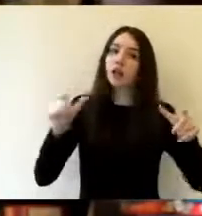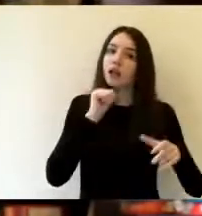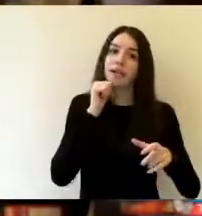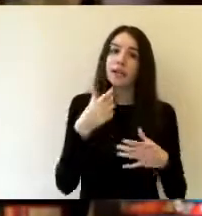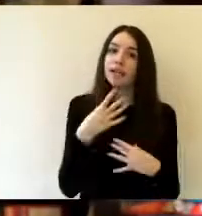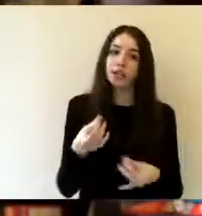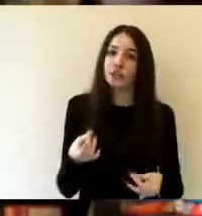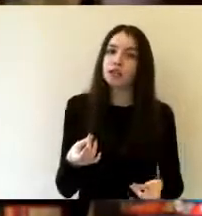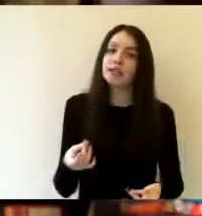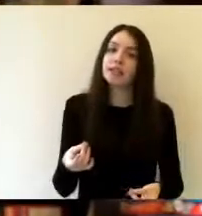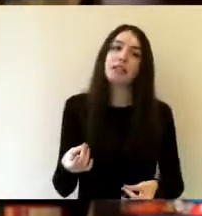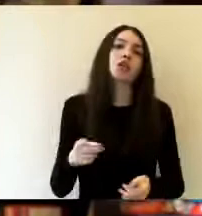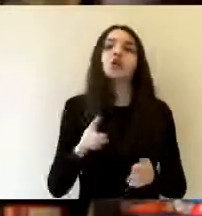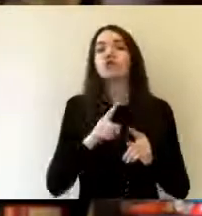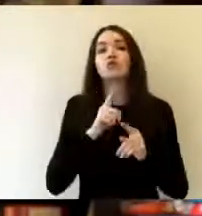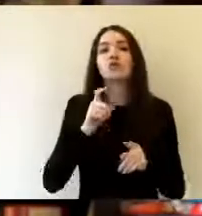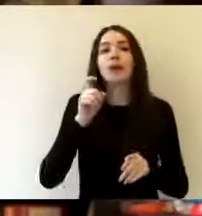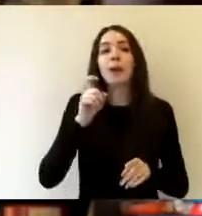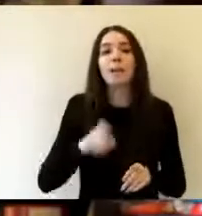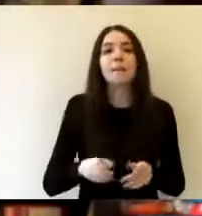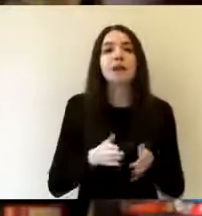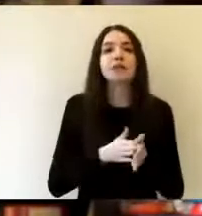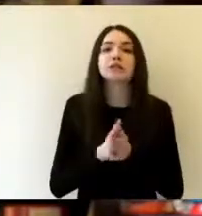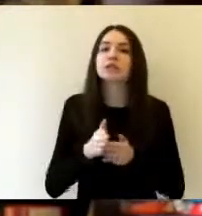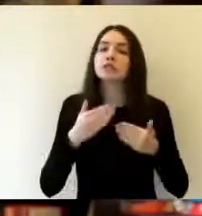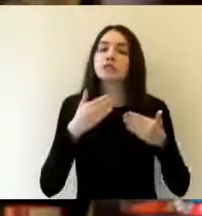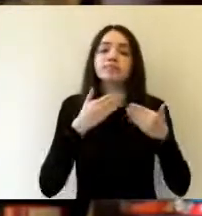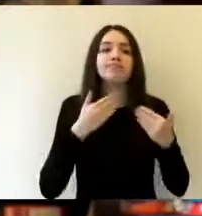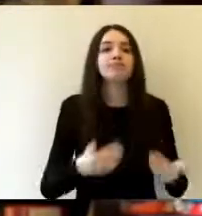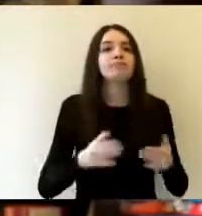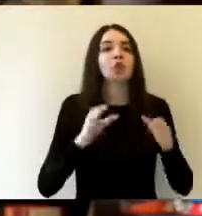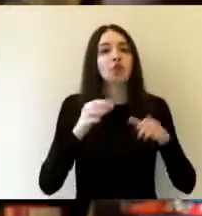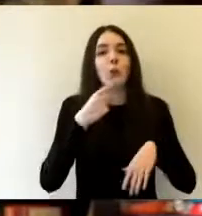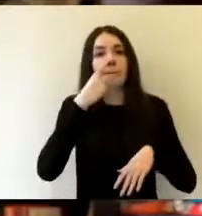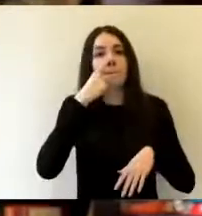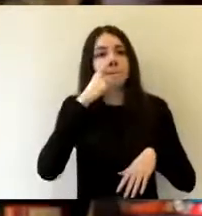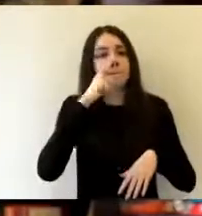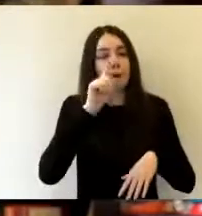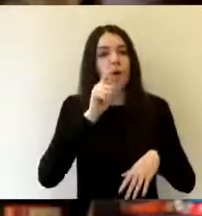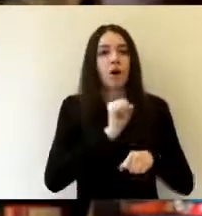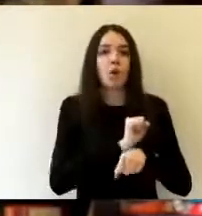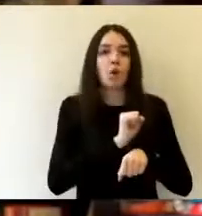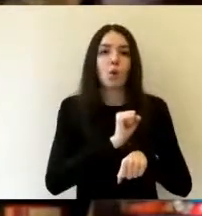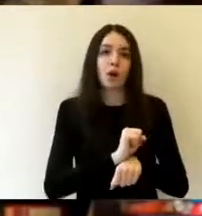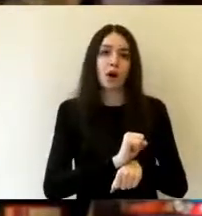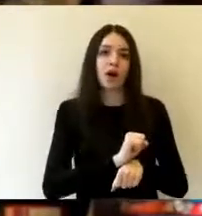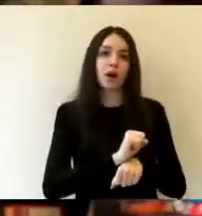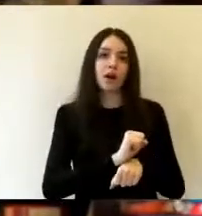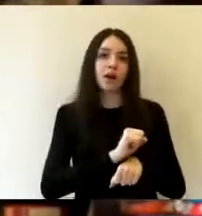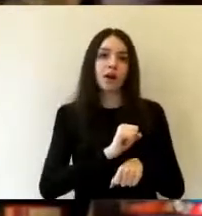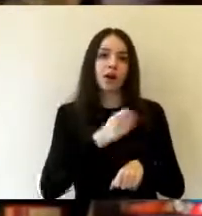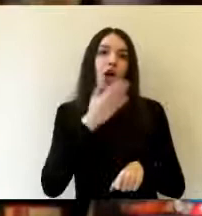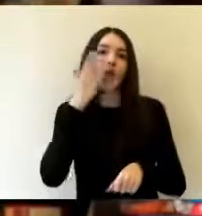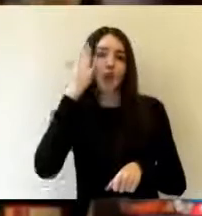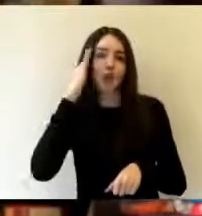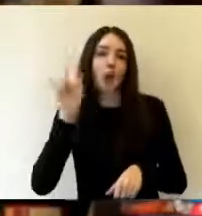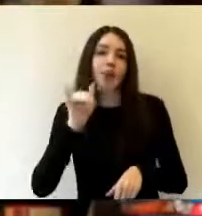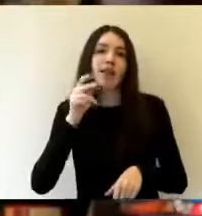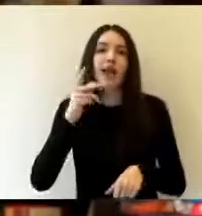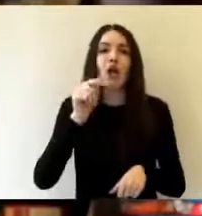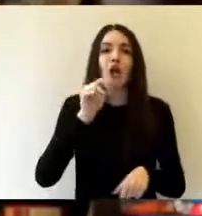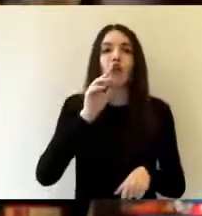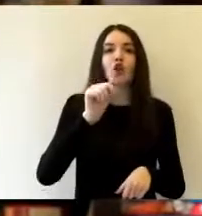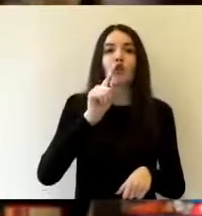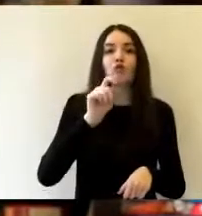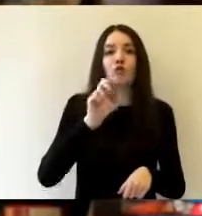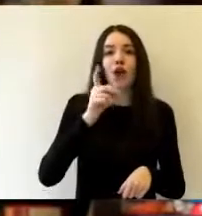got to do those boring things because, I mean, we've all seen The Karate Kid. It's very wax on, wax off. By the time you're used to doing